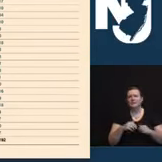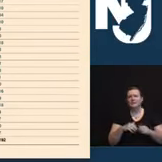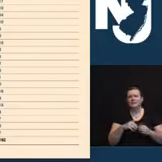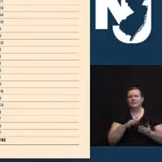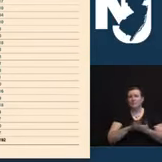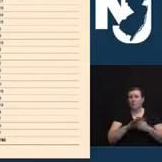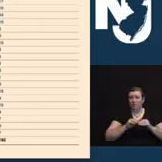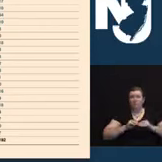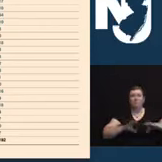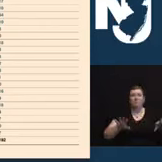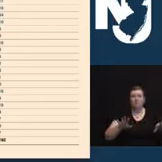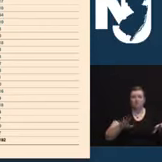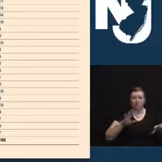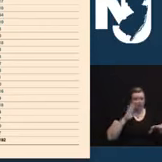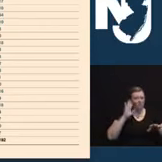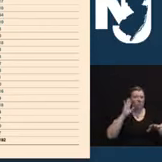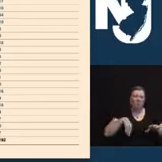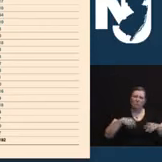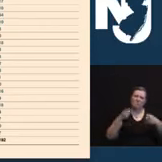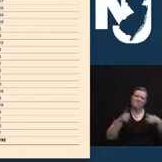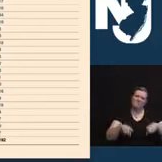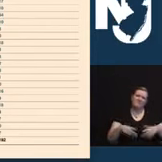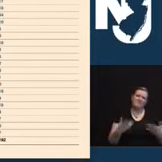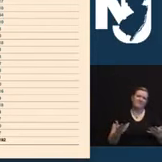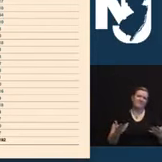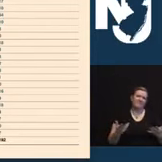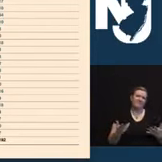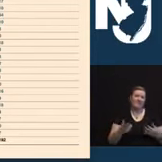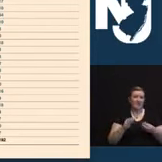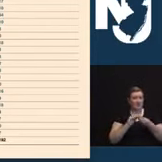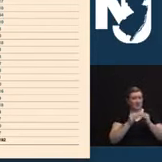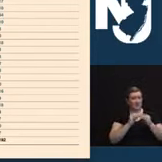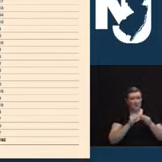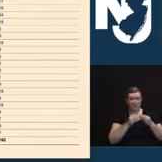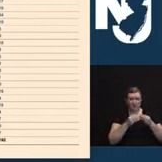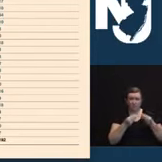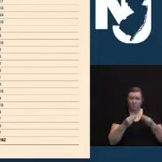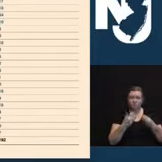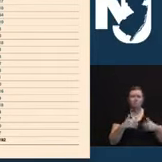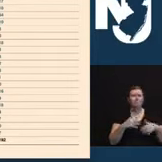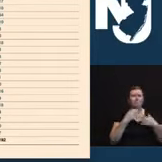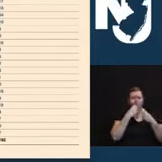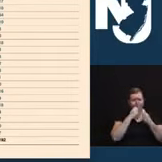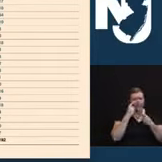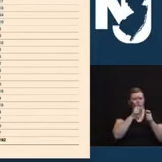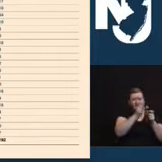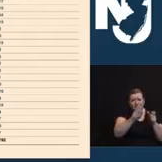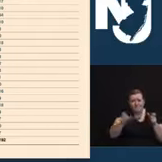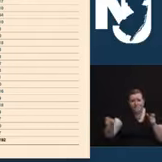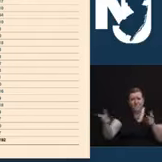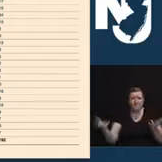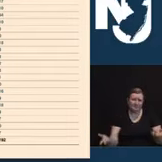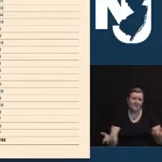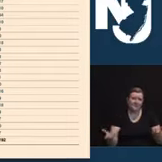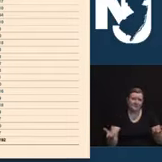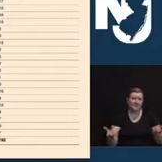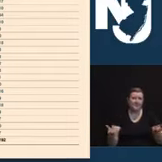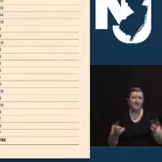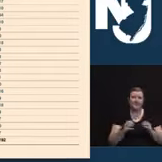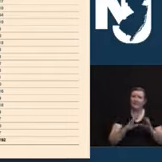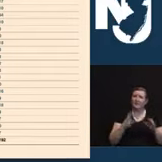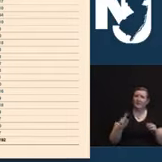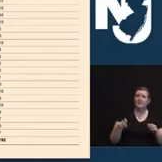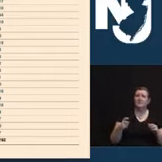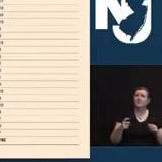are a sign, while we care about each and every one of these cases, they are a sign that those preparations to mitigate in-school spread